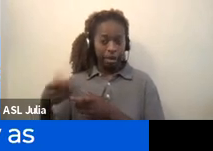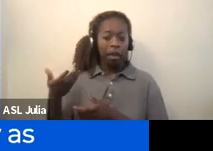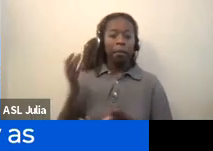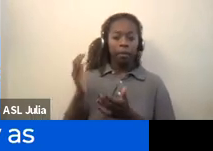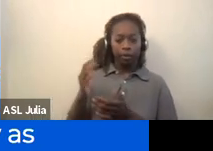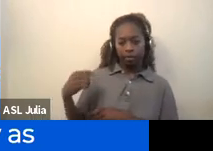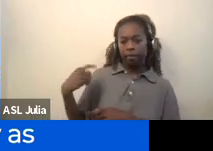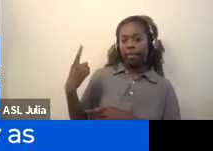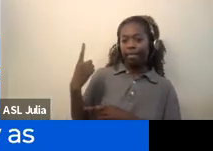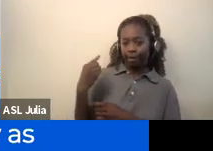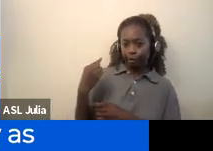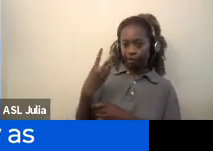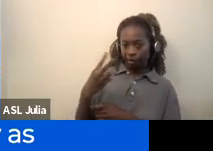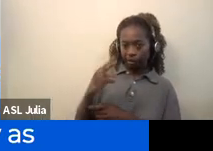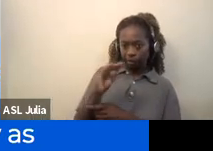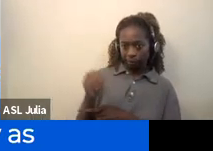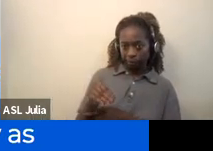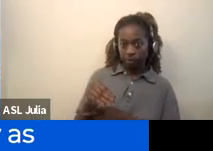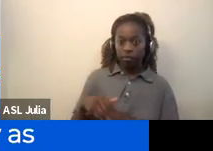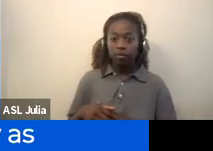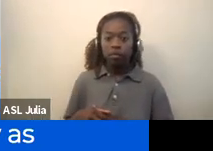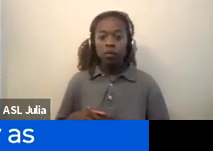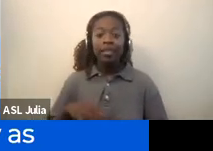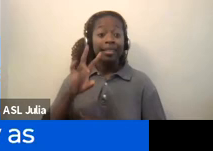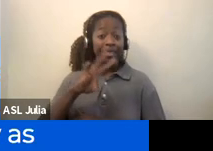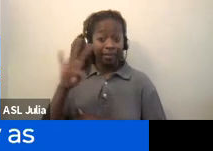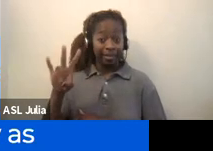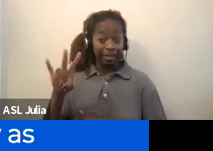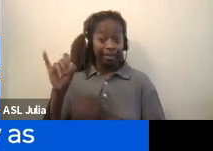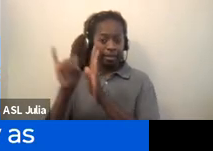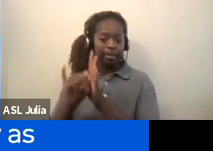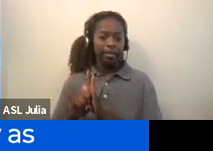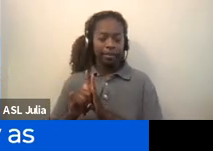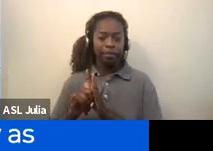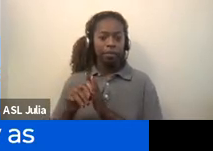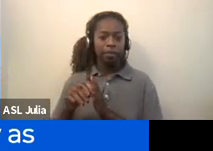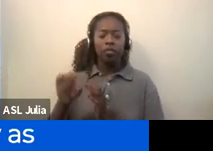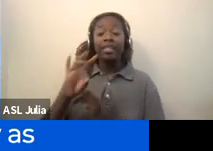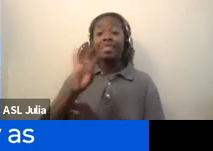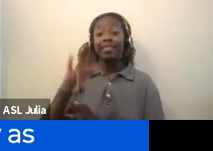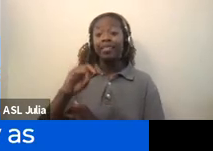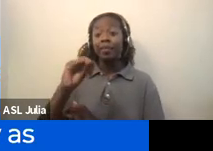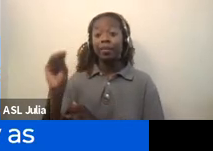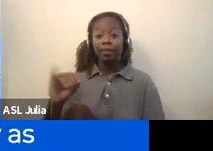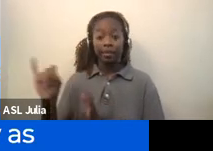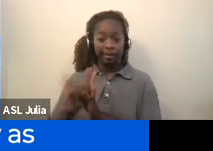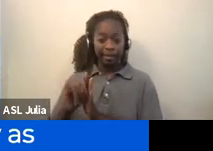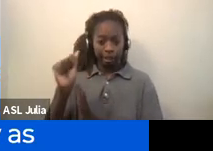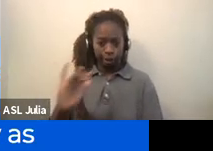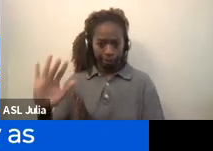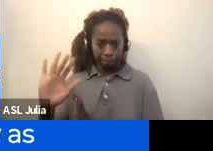identify as asian versus six percent last year of external educator hires this year